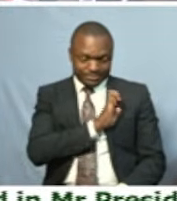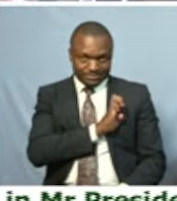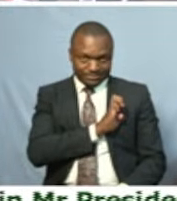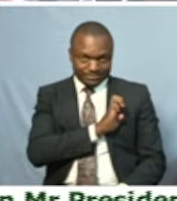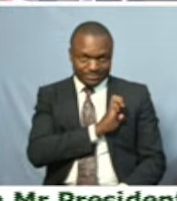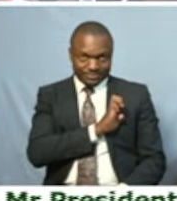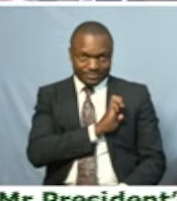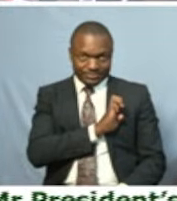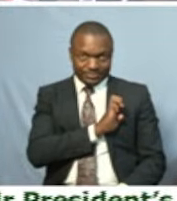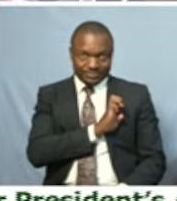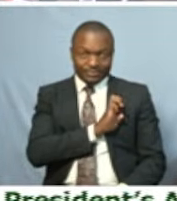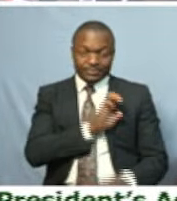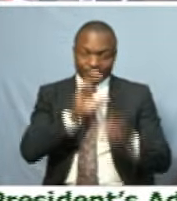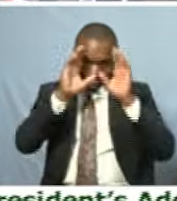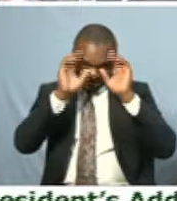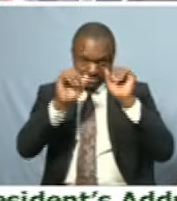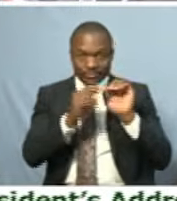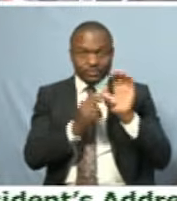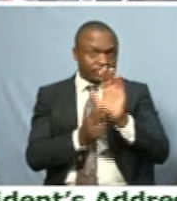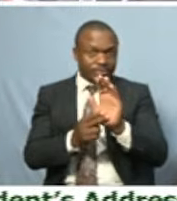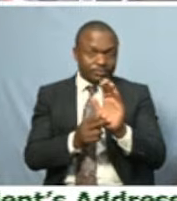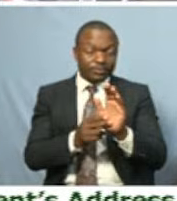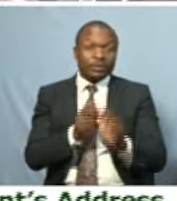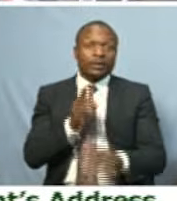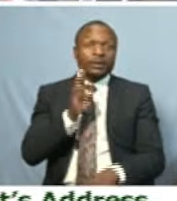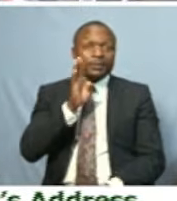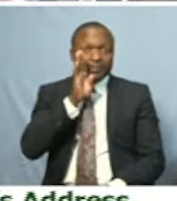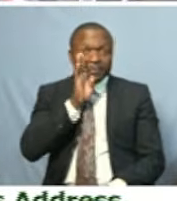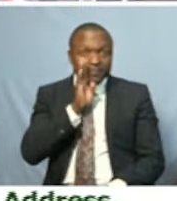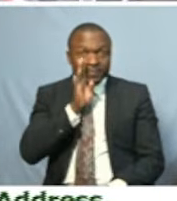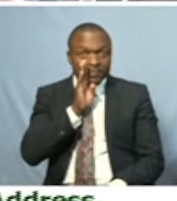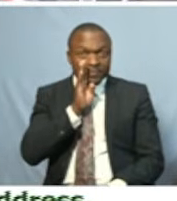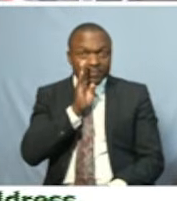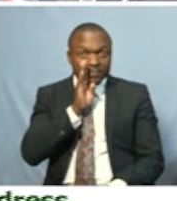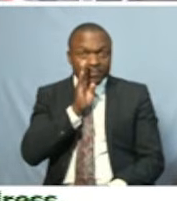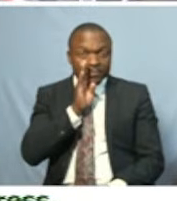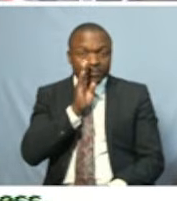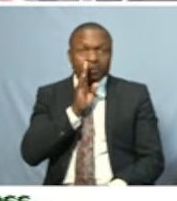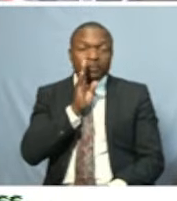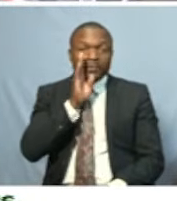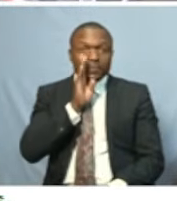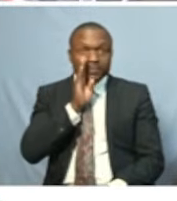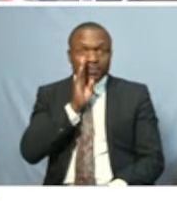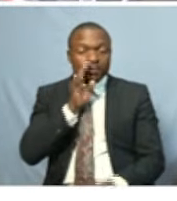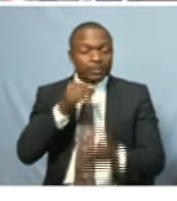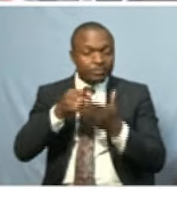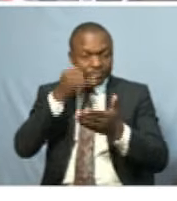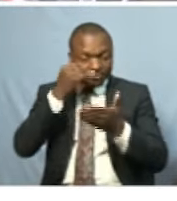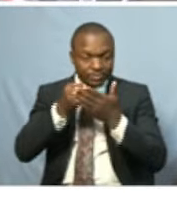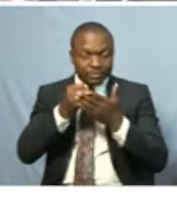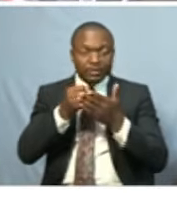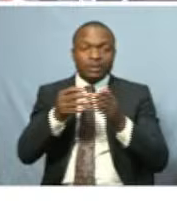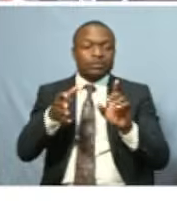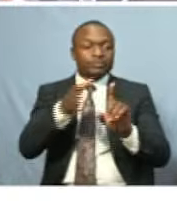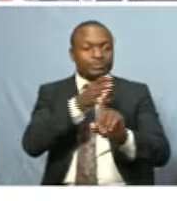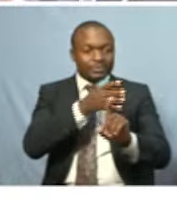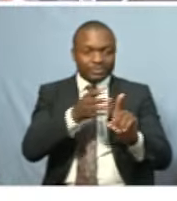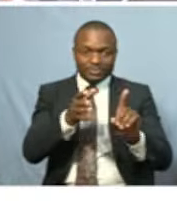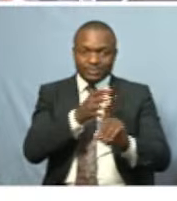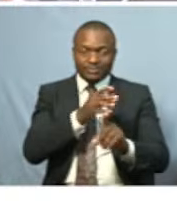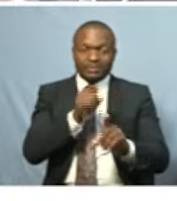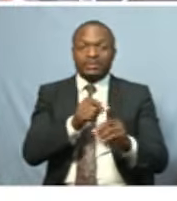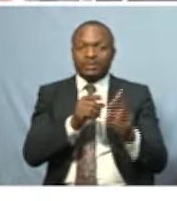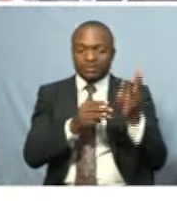the President highlighted that drug, alcohol, and substance abuse is one area of concern among the young